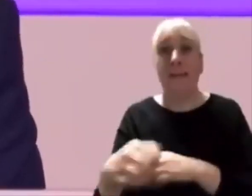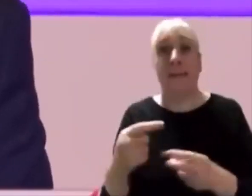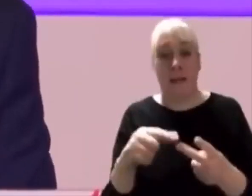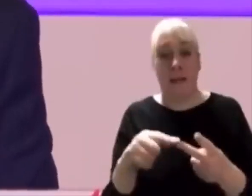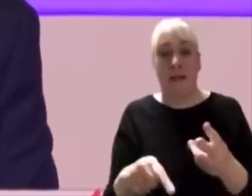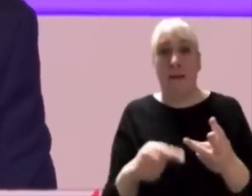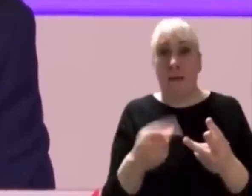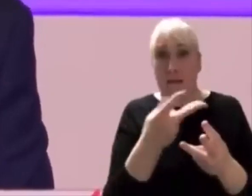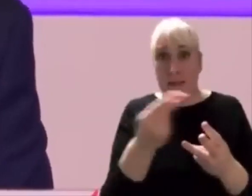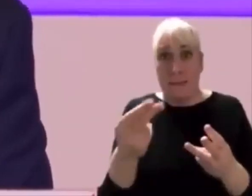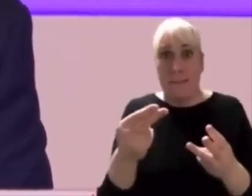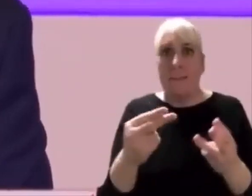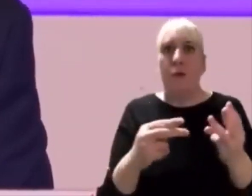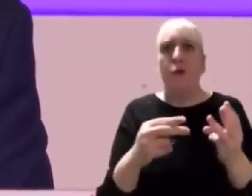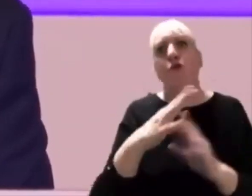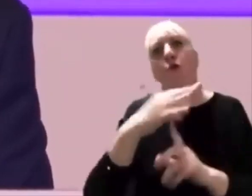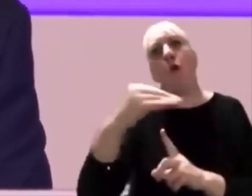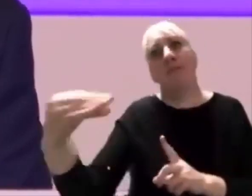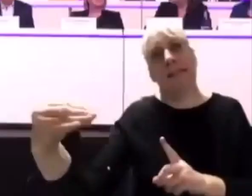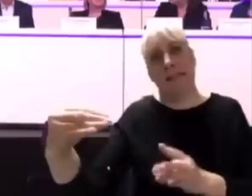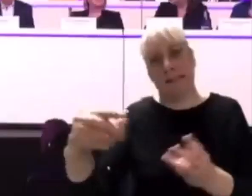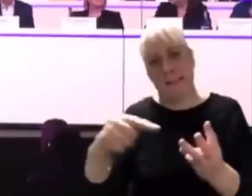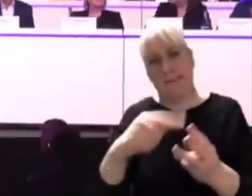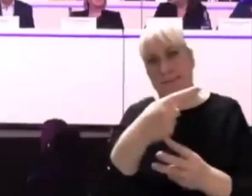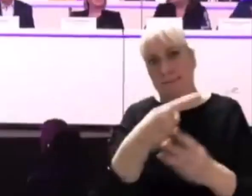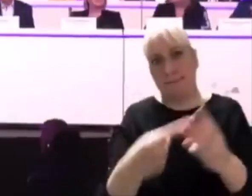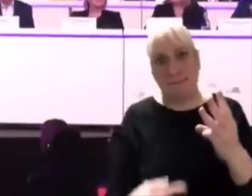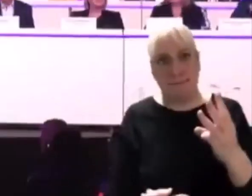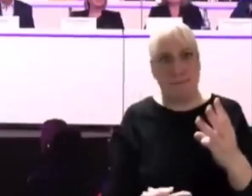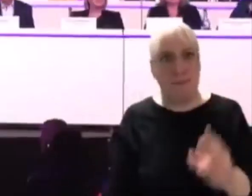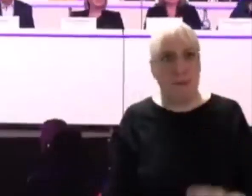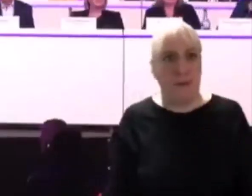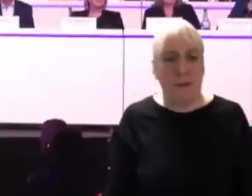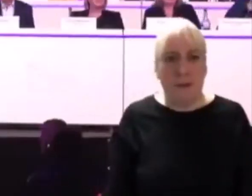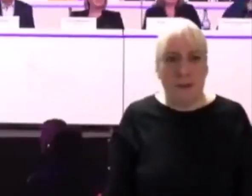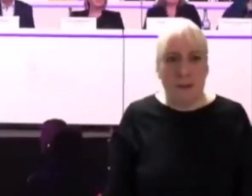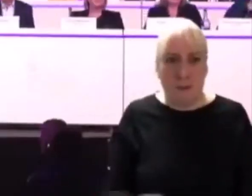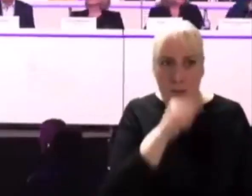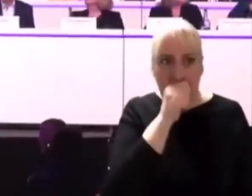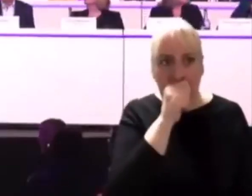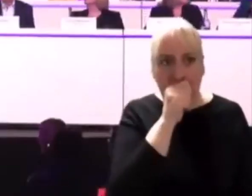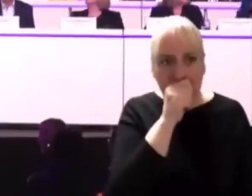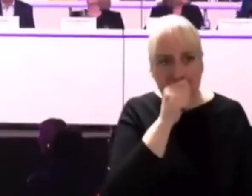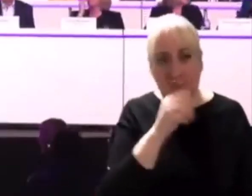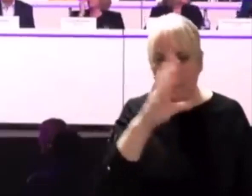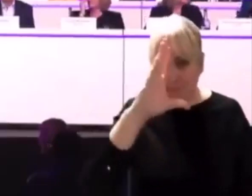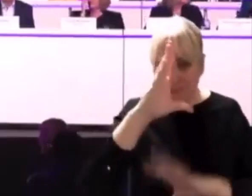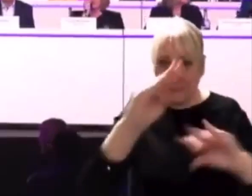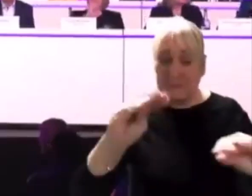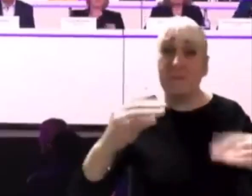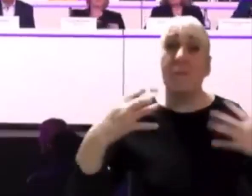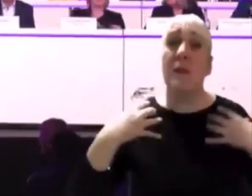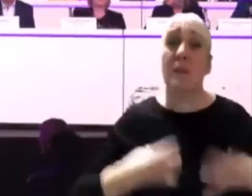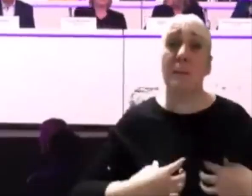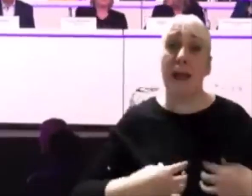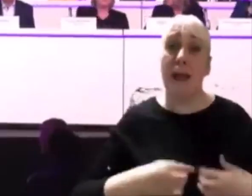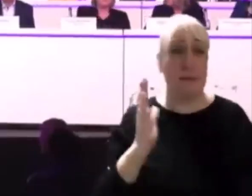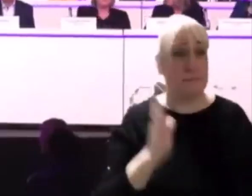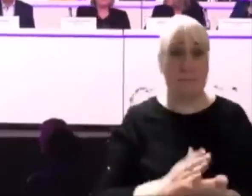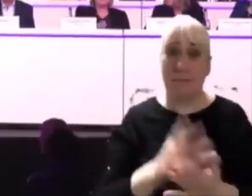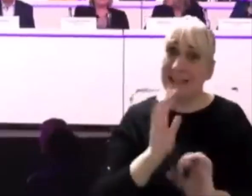Look, hang on. The mayor has a right to be heard, right? Don't, look,